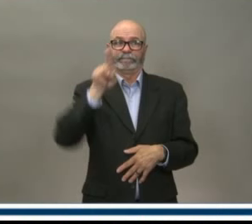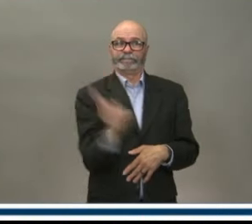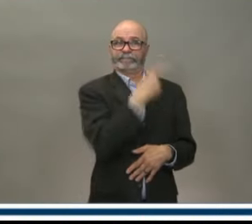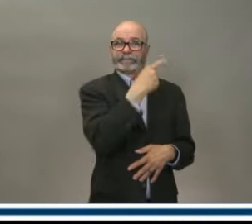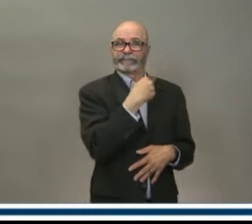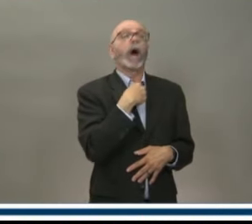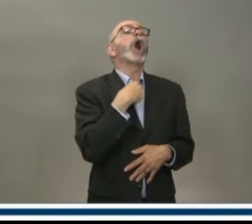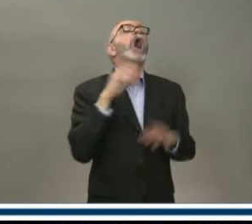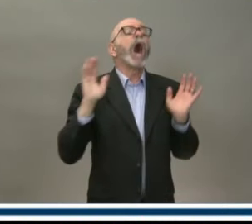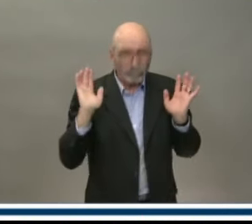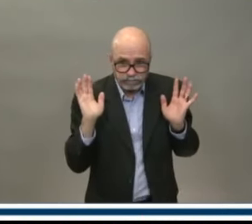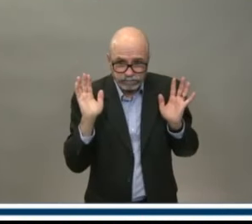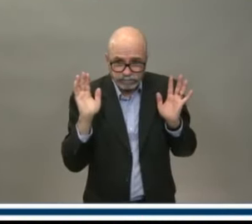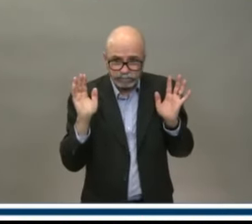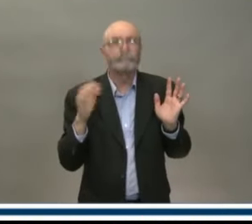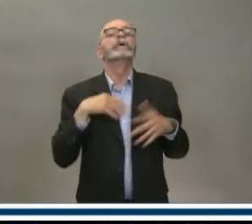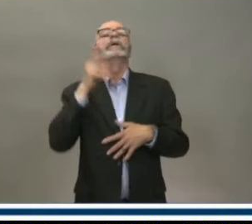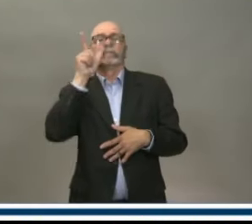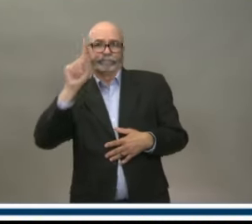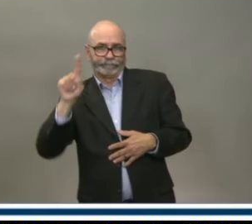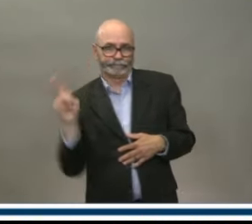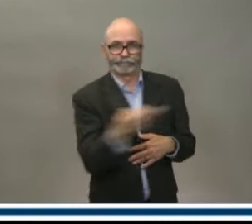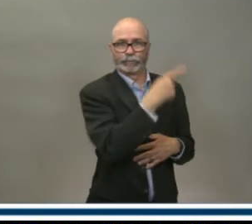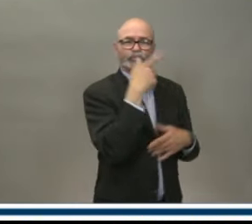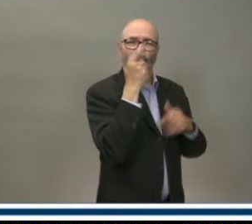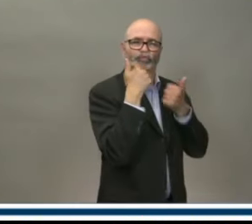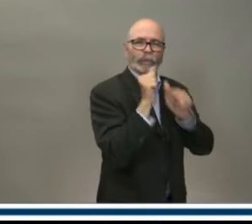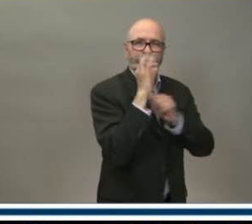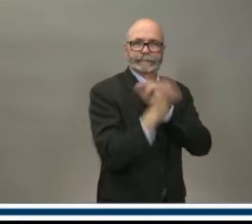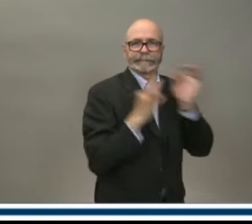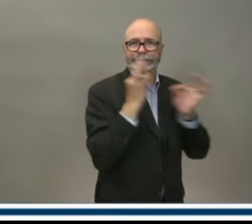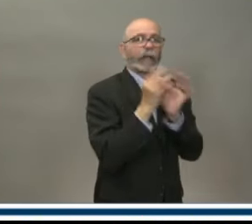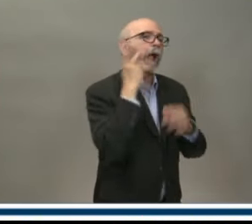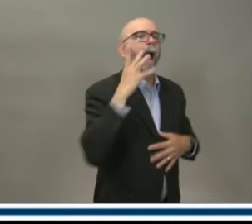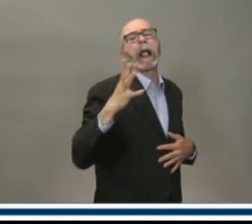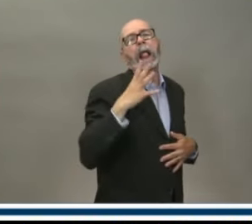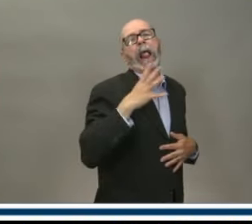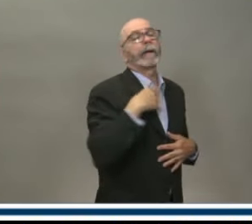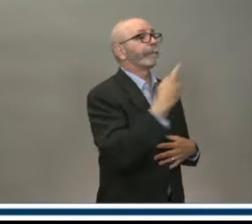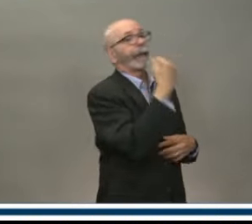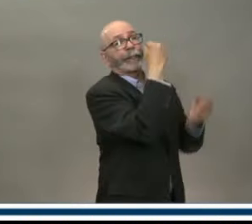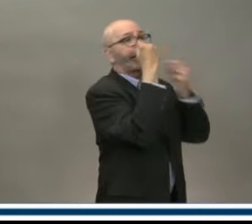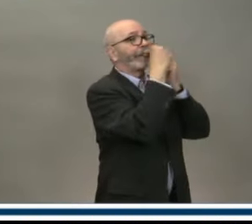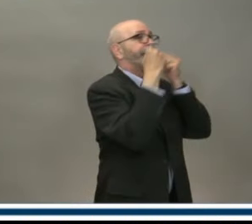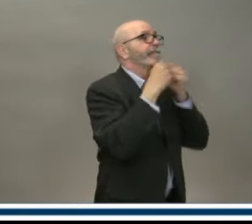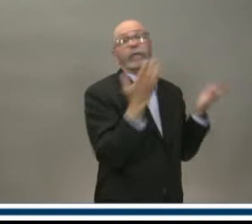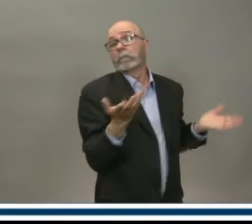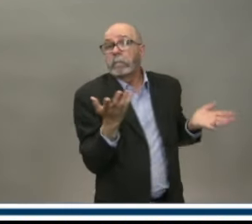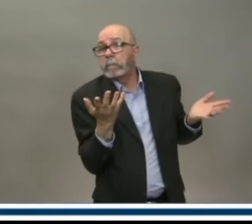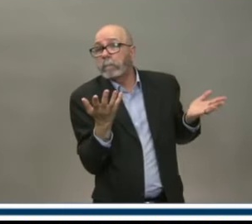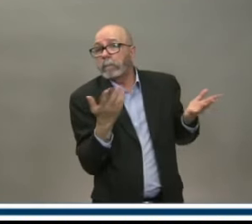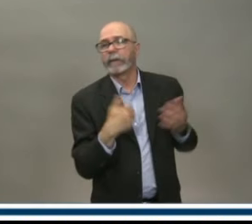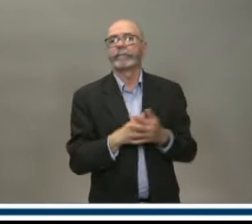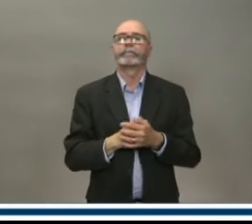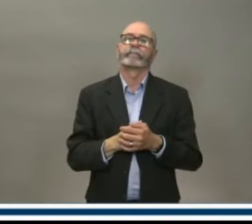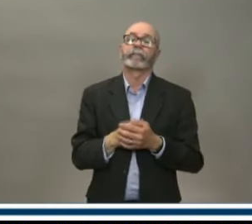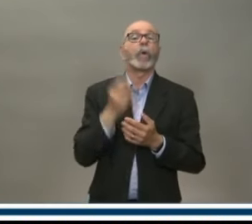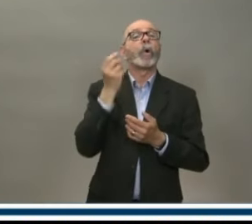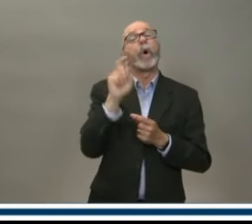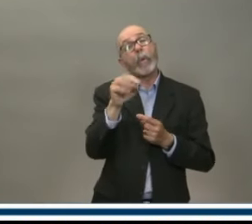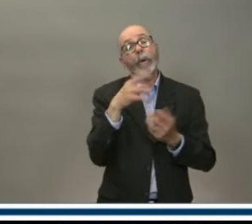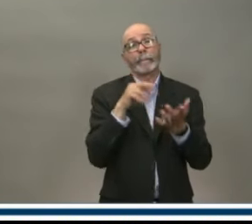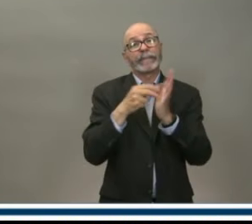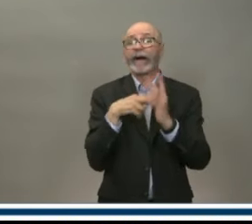and be tested. And we have no challenges. We have very short wait times for 811,